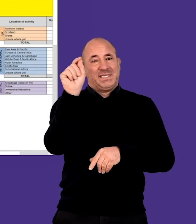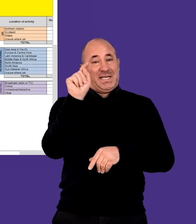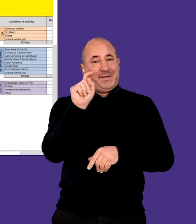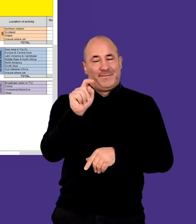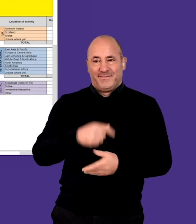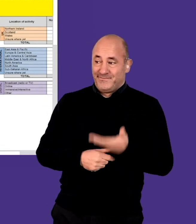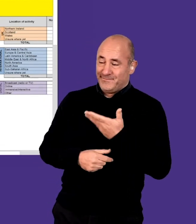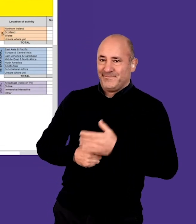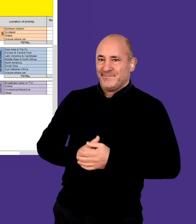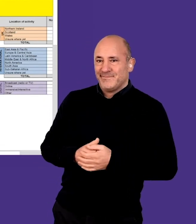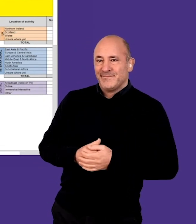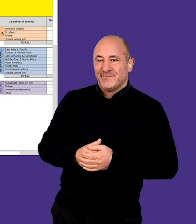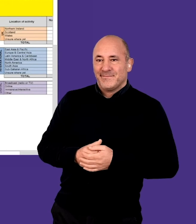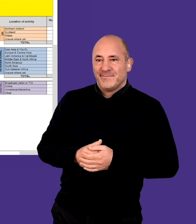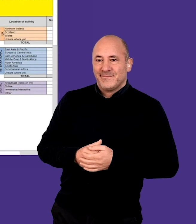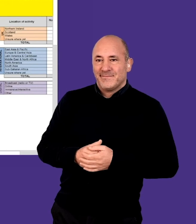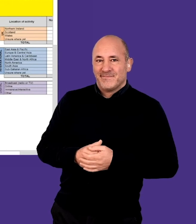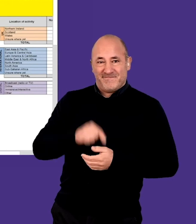box at the top of the form here